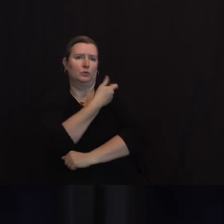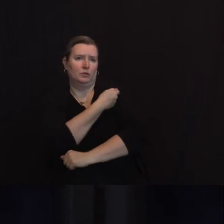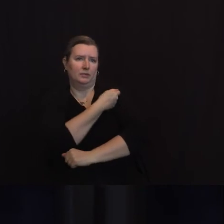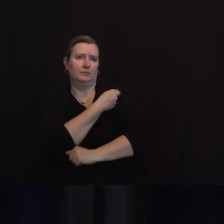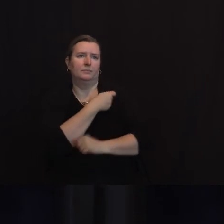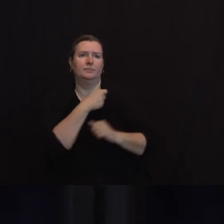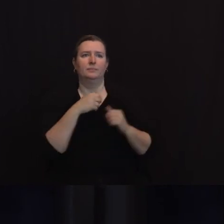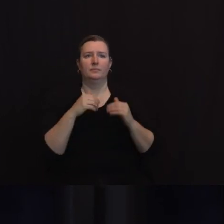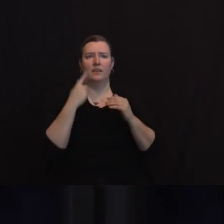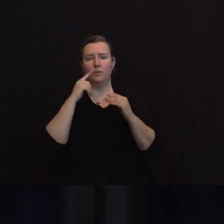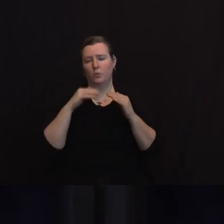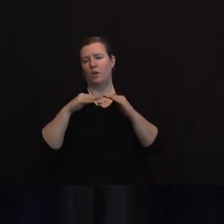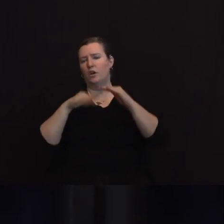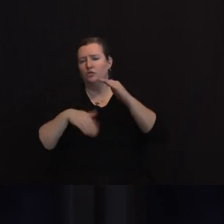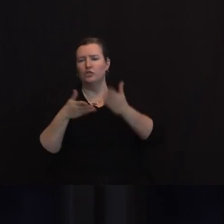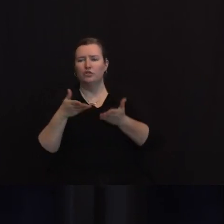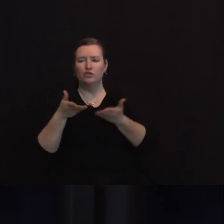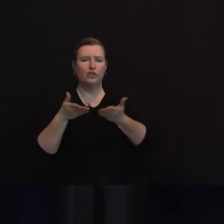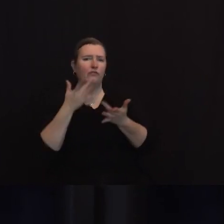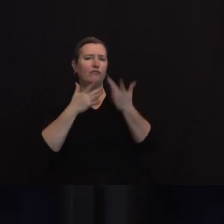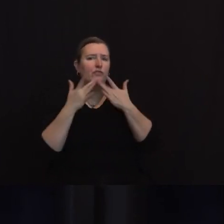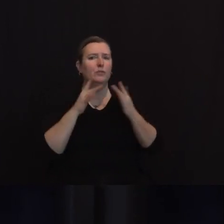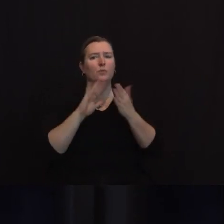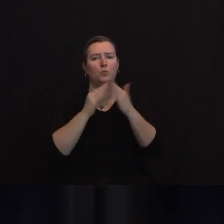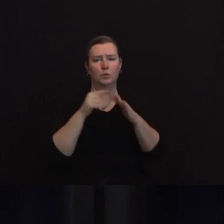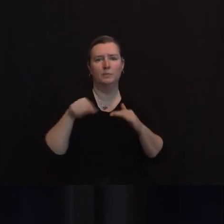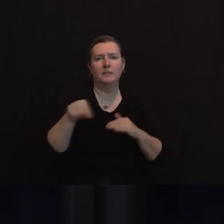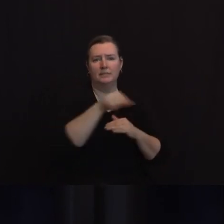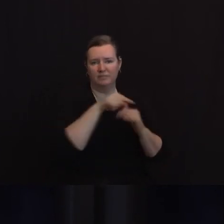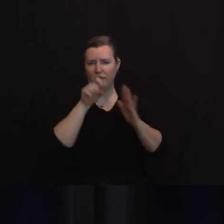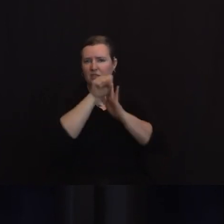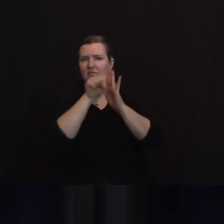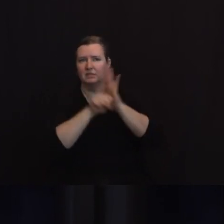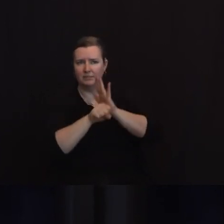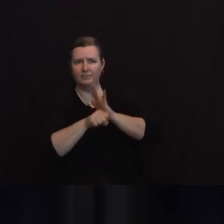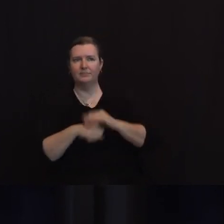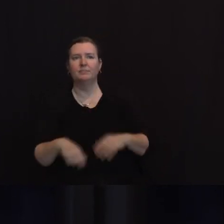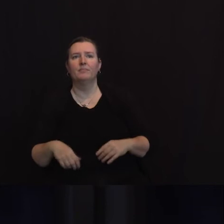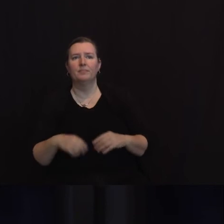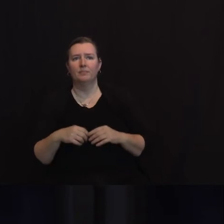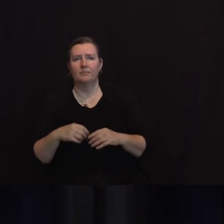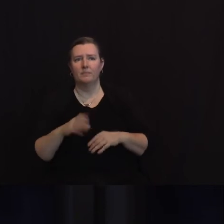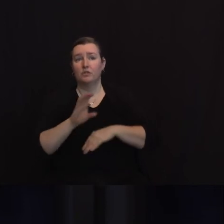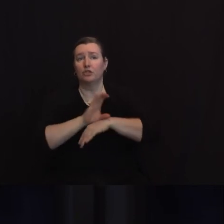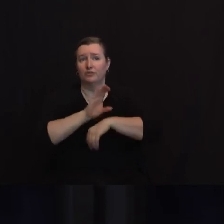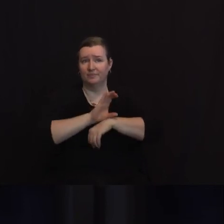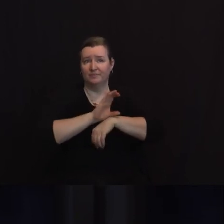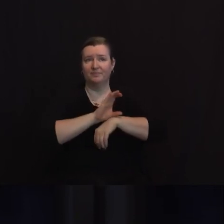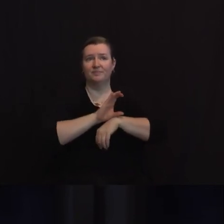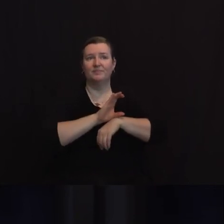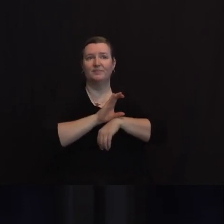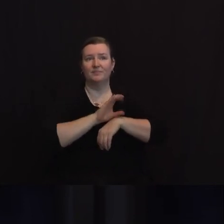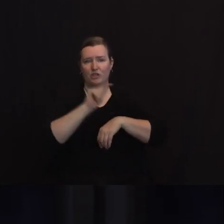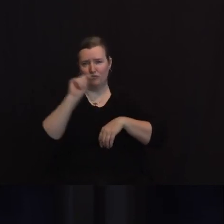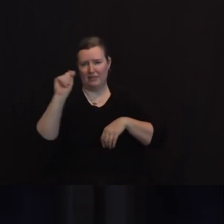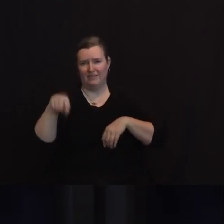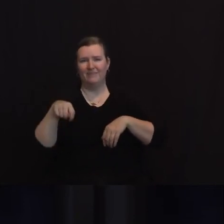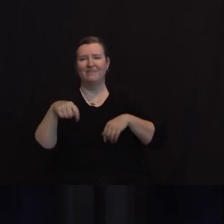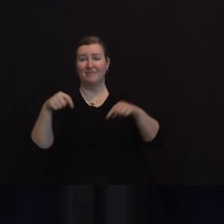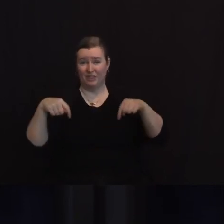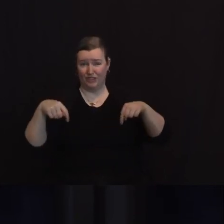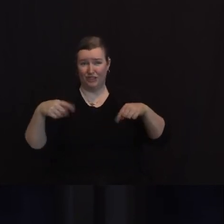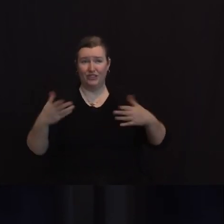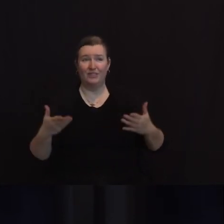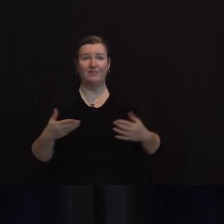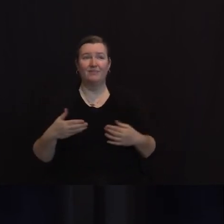state. Last evening, we visited the Iglesia Pentecostal Assemblies in Trenton, and this morning we joined Reverend Soros at the